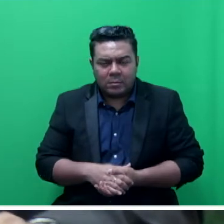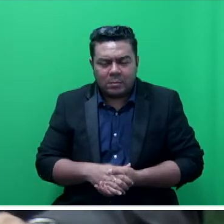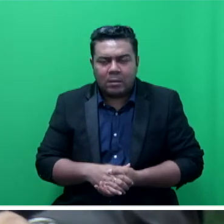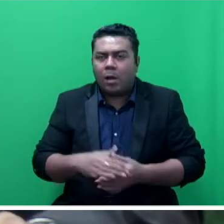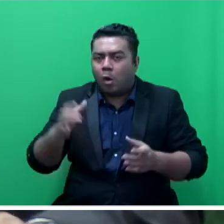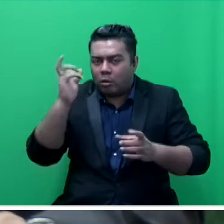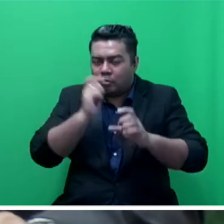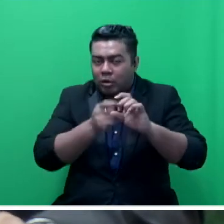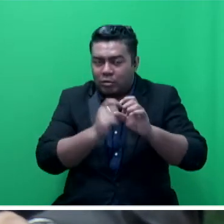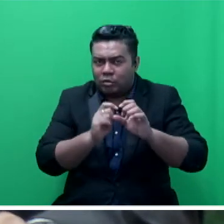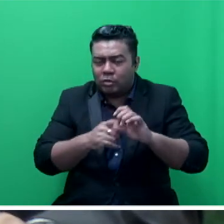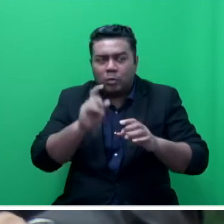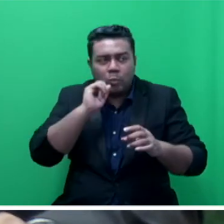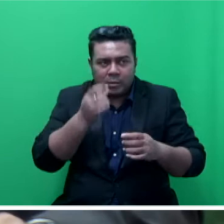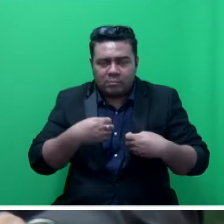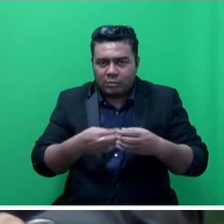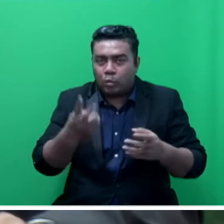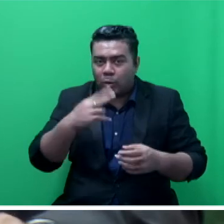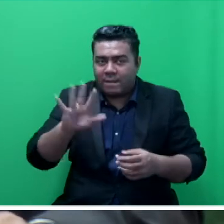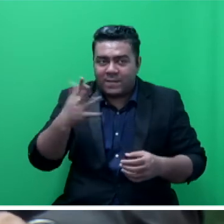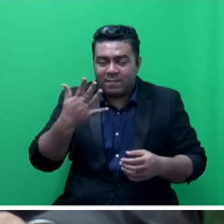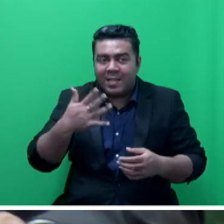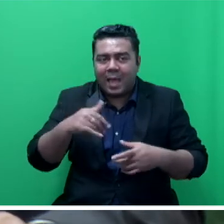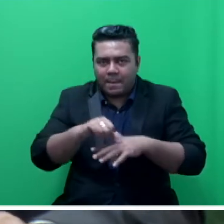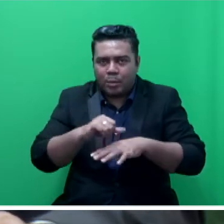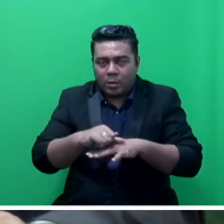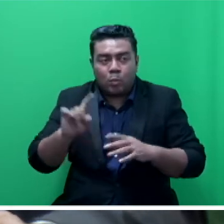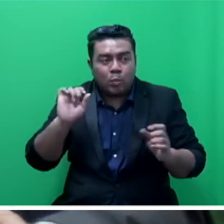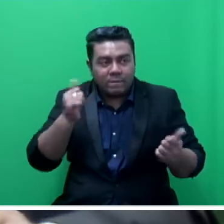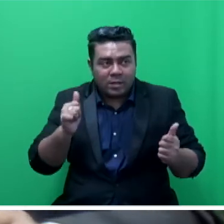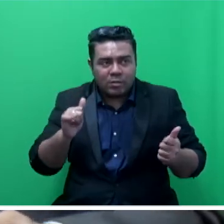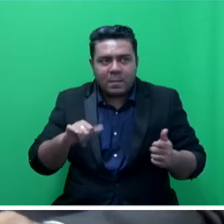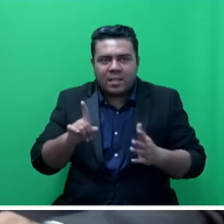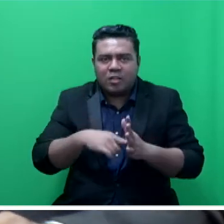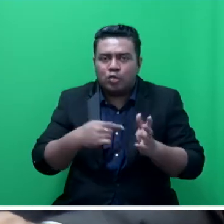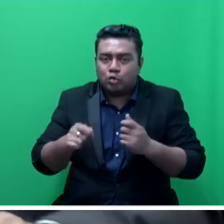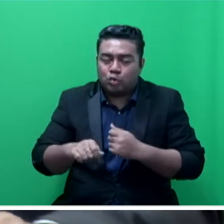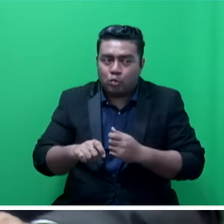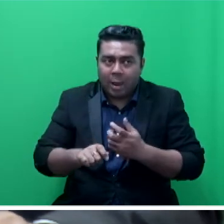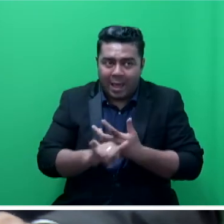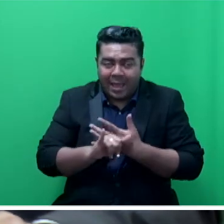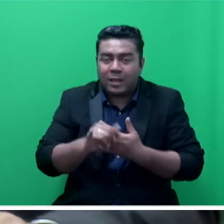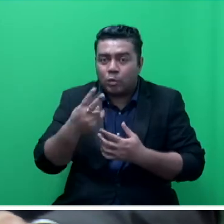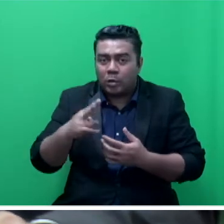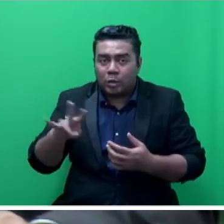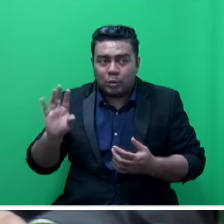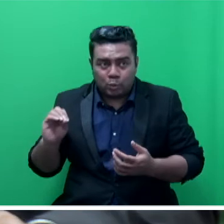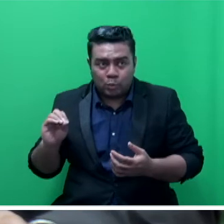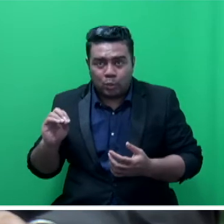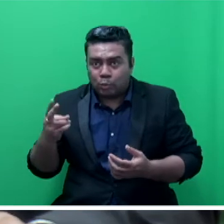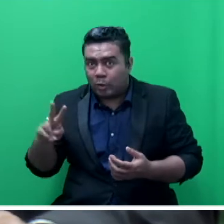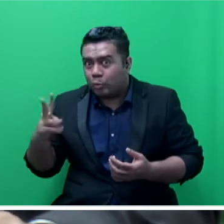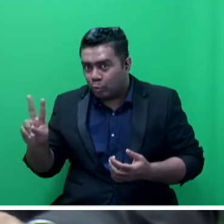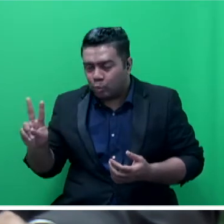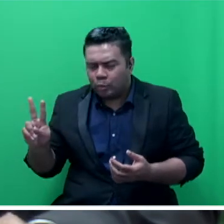Construction will recommence on 25th April, and it will finish by the end of July 2022. So while this building is being